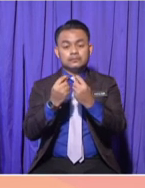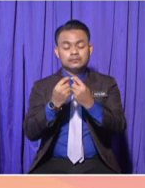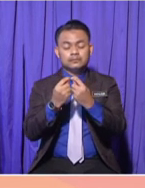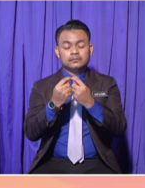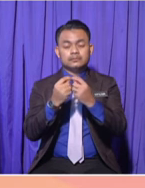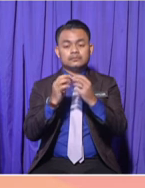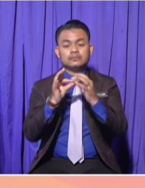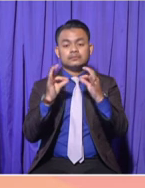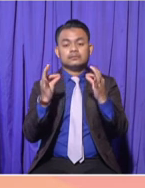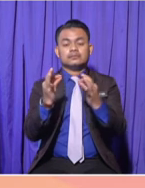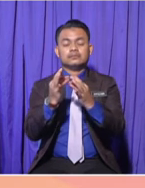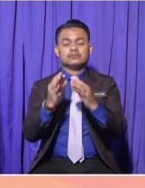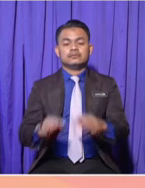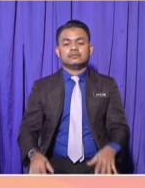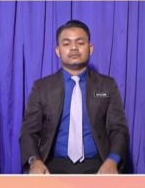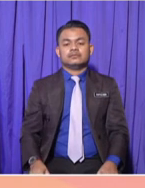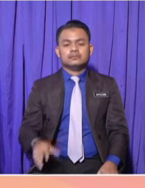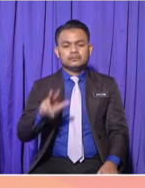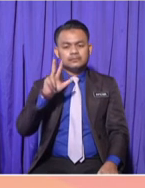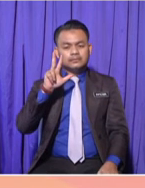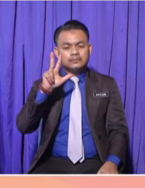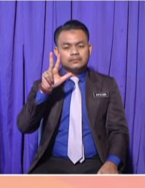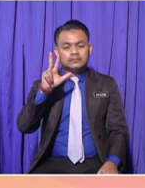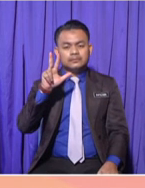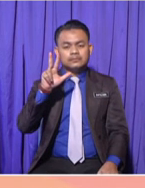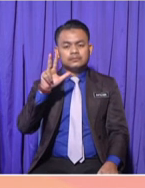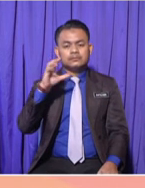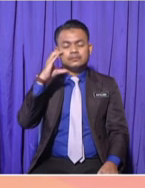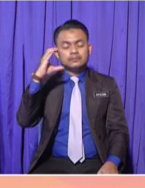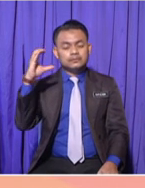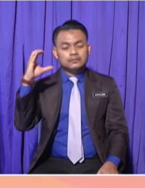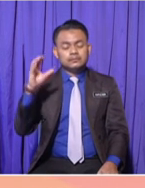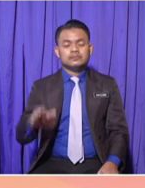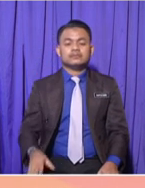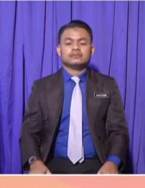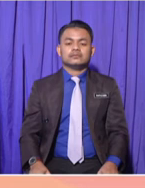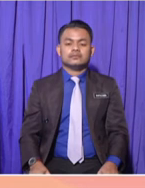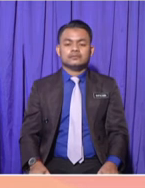hundreds place. So this number starts with 300.